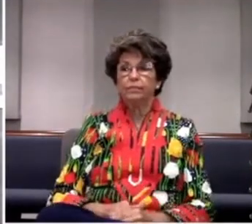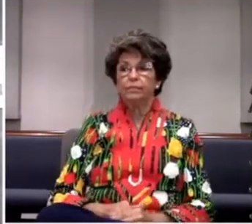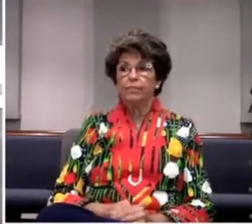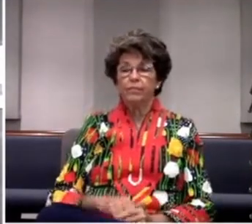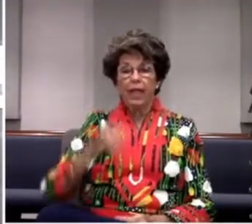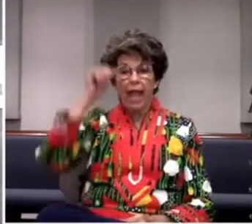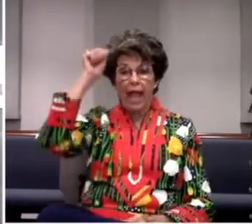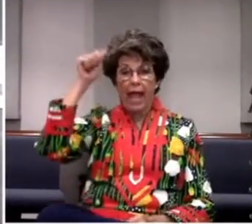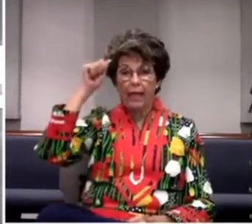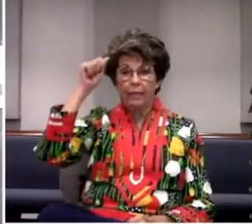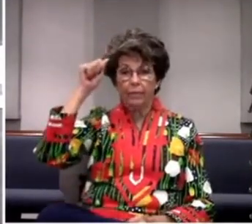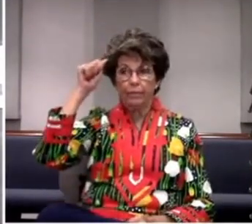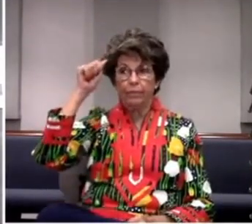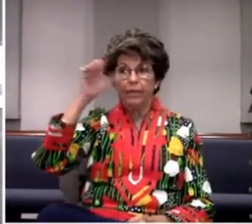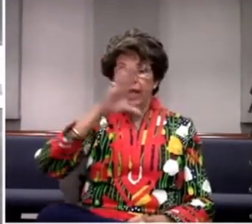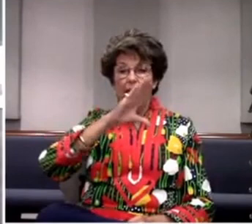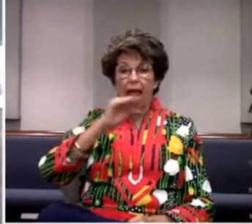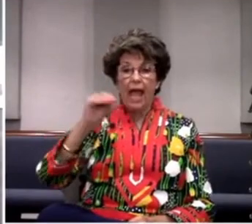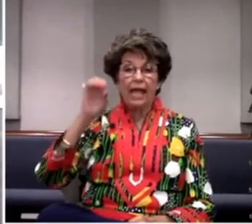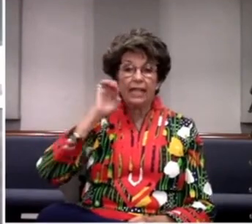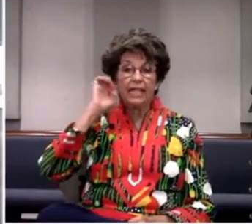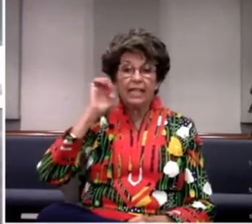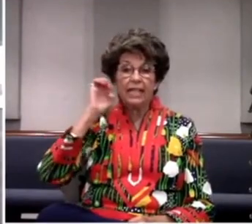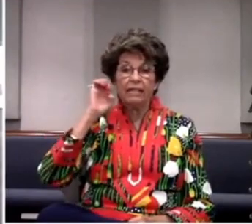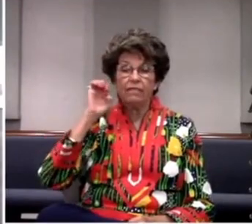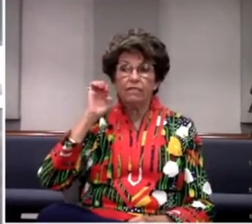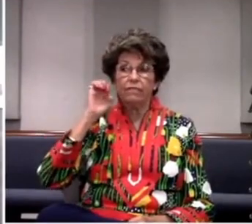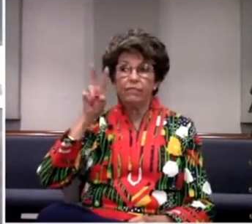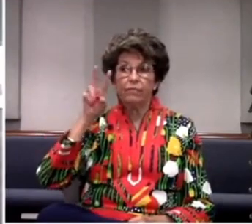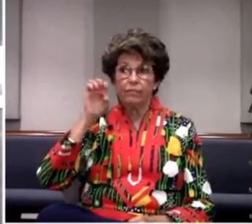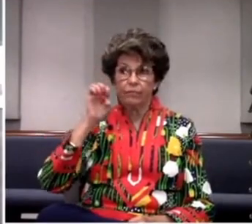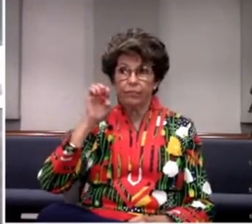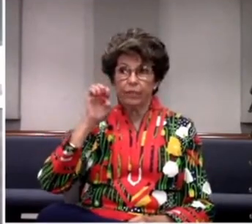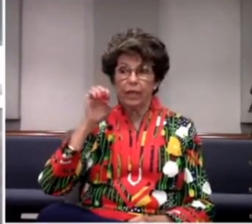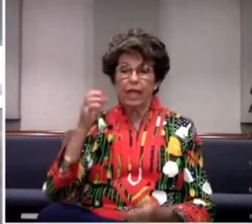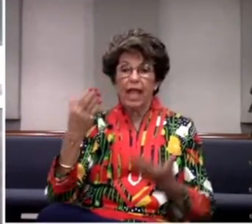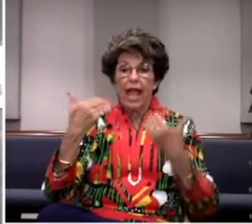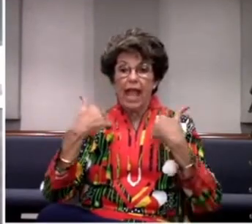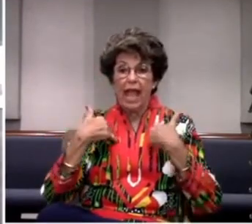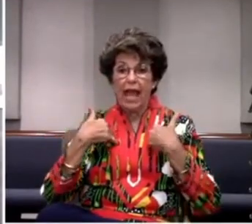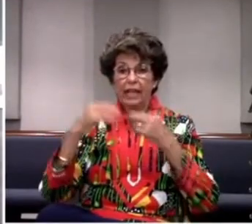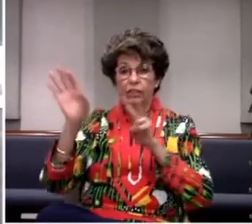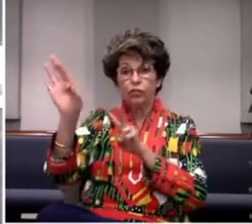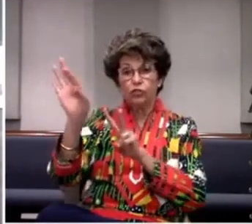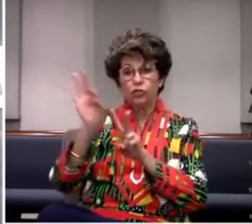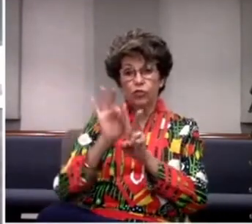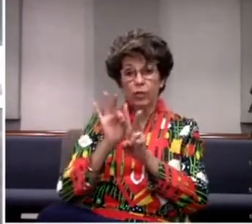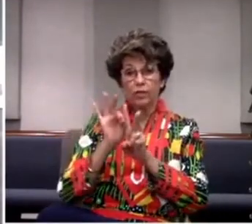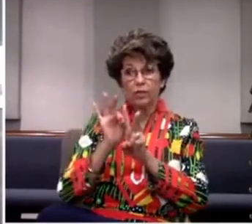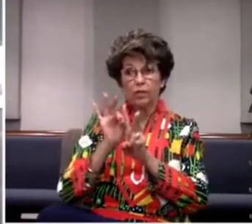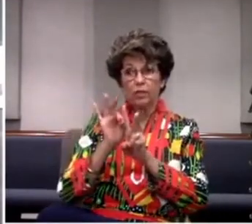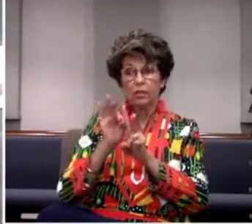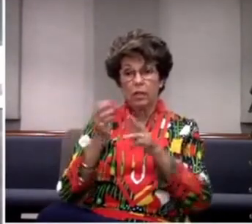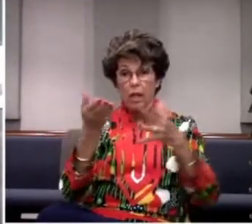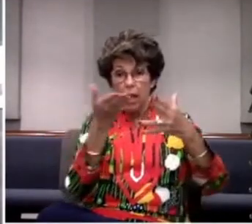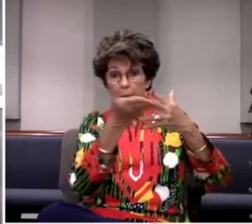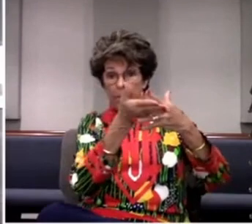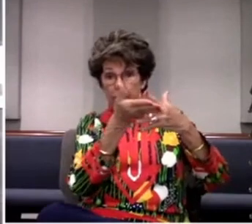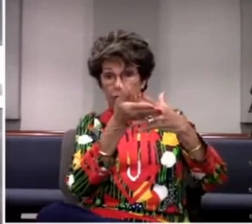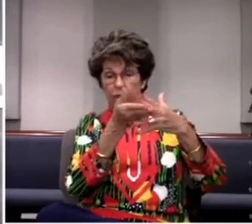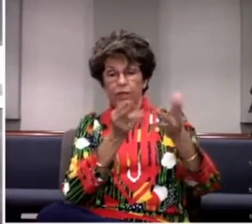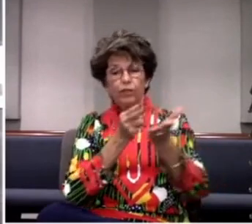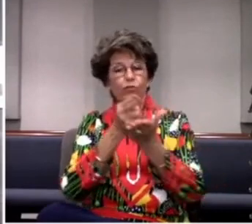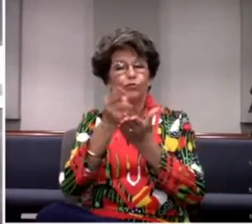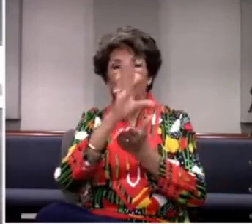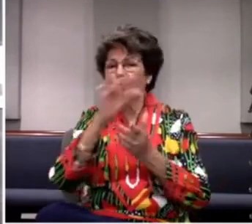Adam and Eve had a choice between the true and living